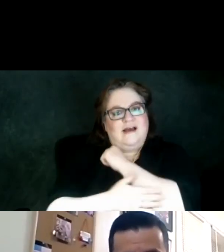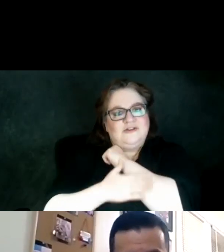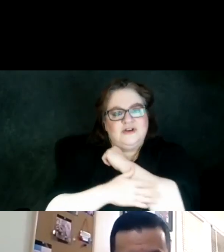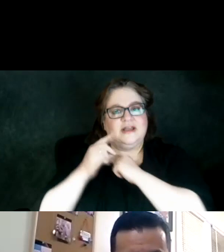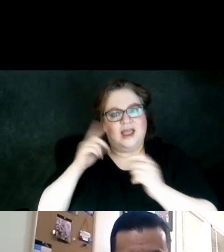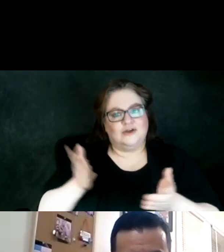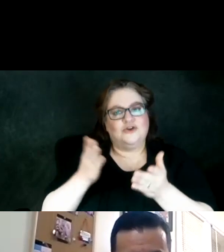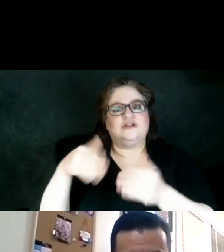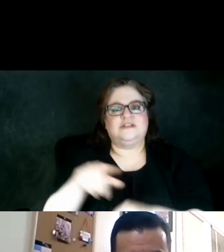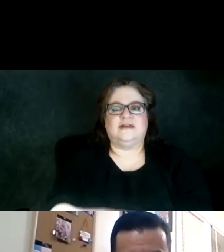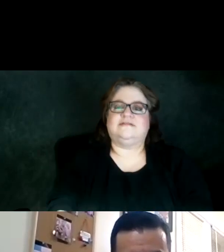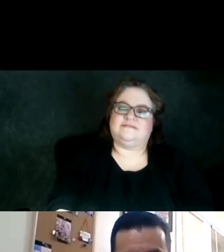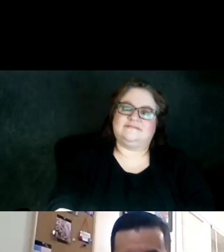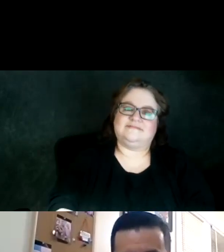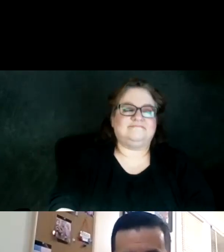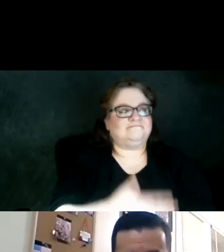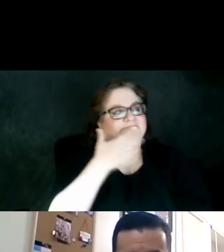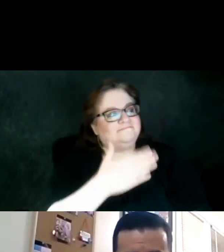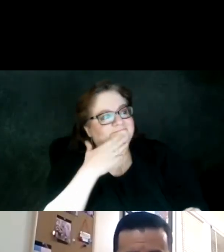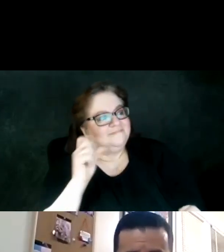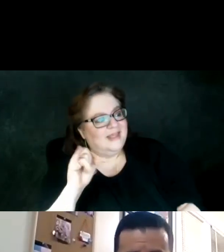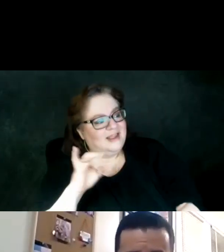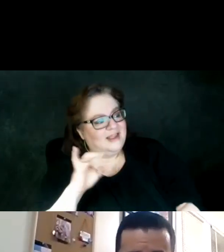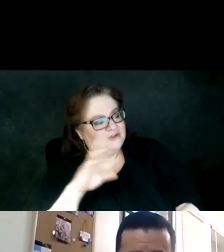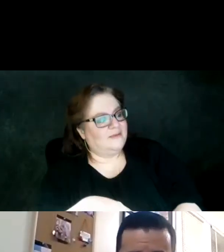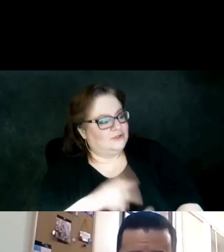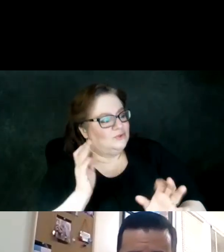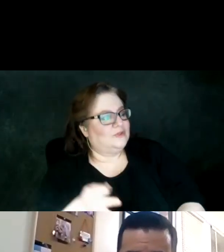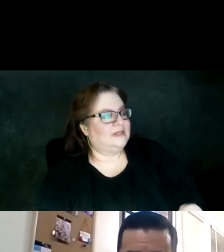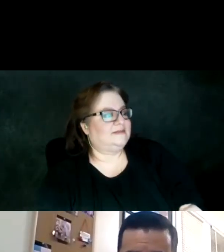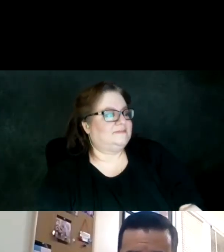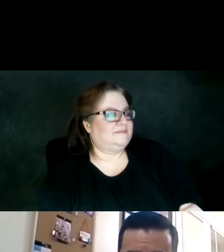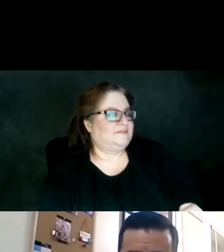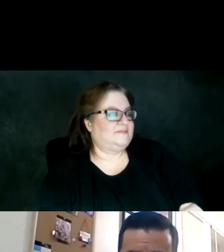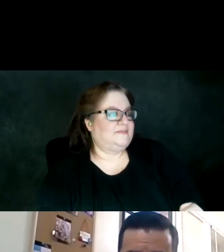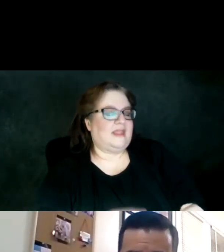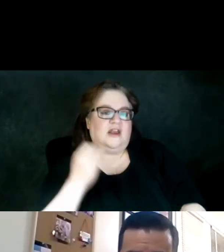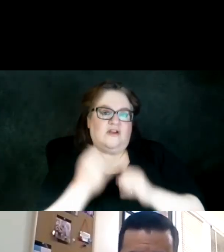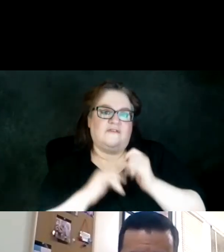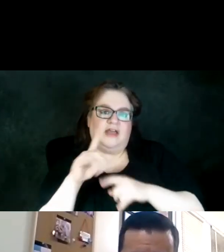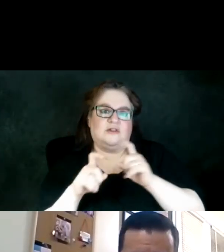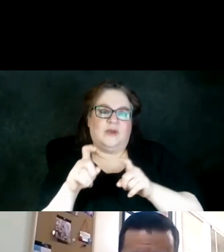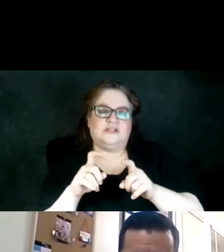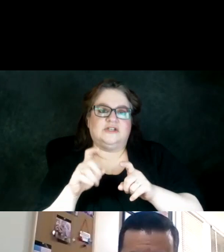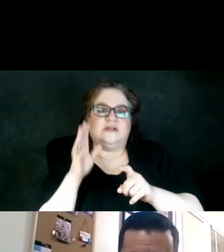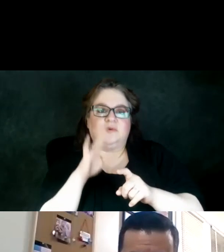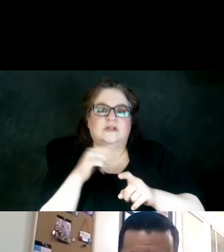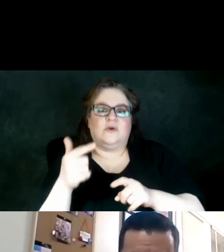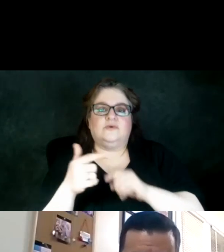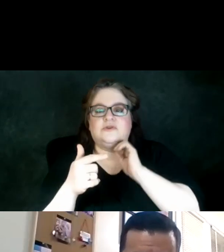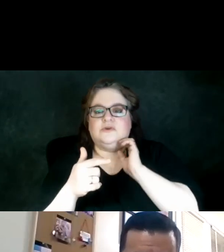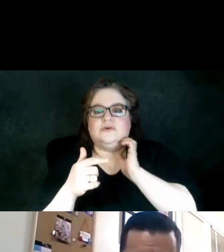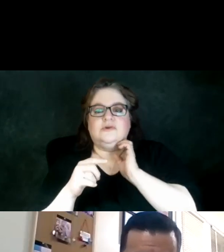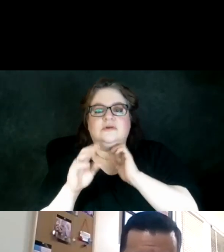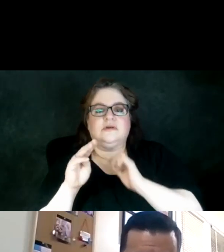encourage it. All right, thank you, sir. Absolutely, absolutely. And our final question of the evening will go to